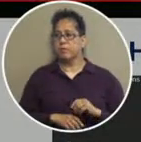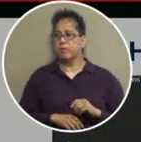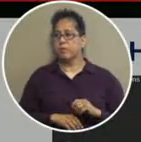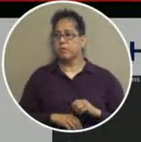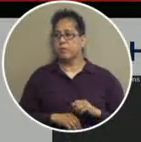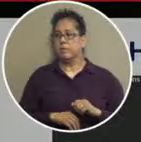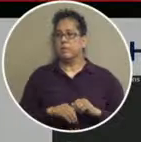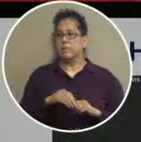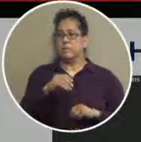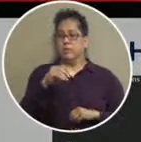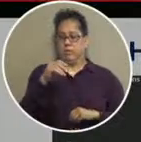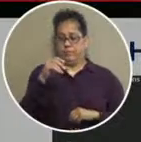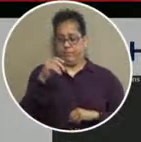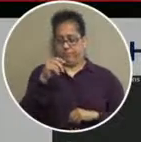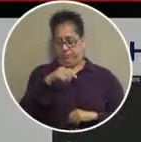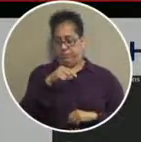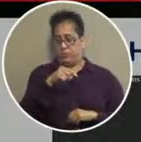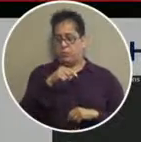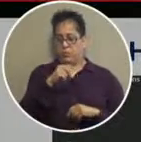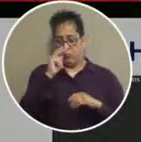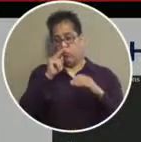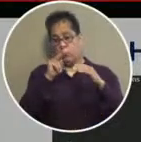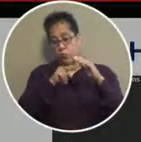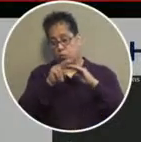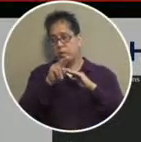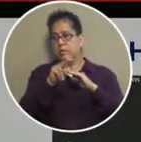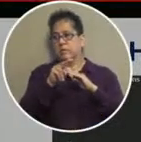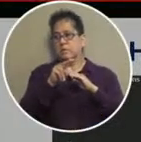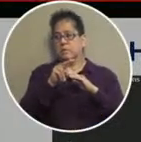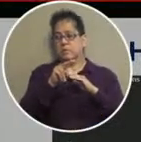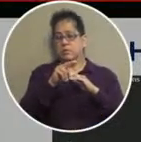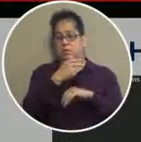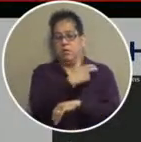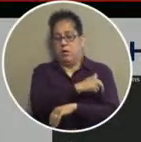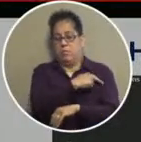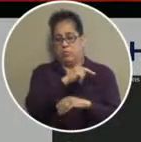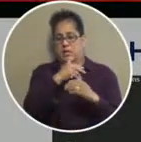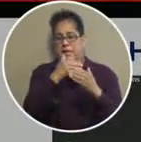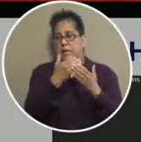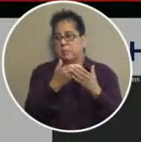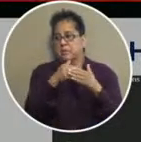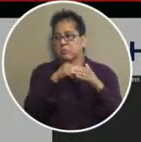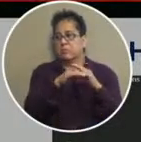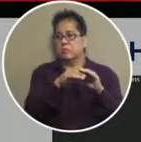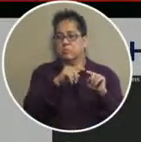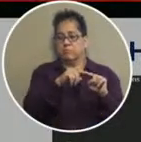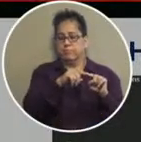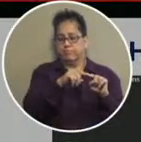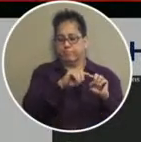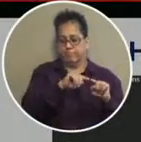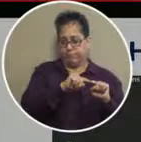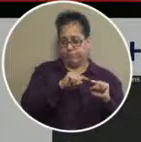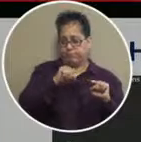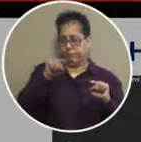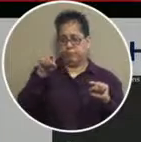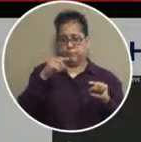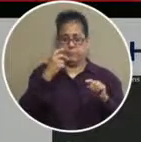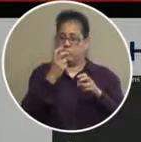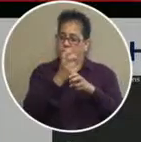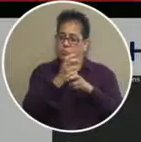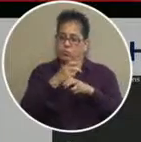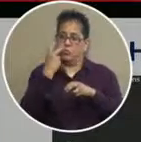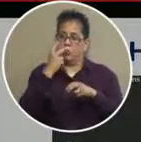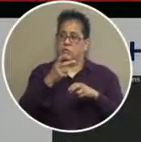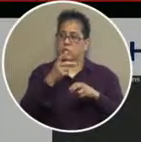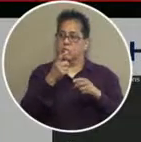In forecasting the hospital admissions, even though we see an upward trend, it's extremely hard to predict what's going to be happening in